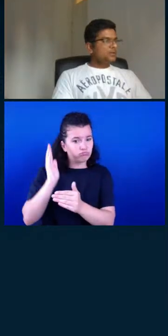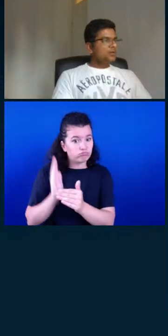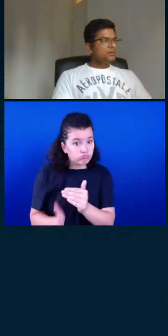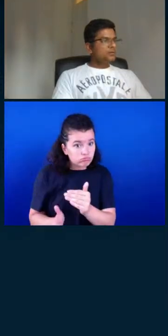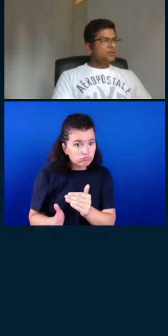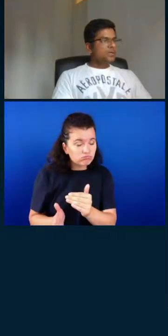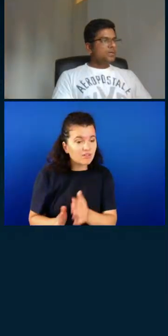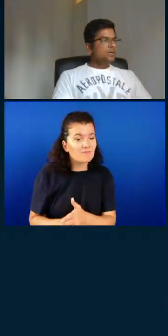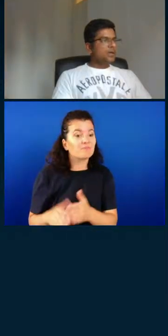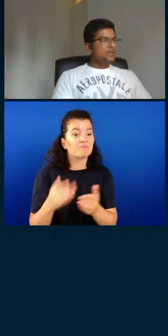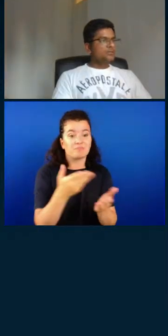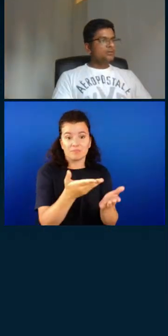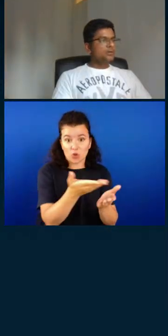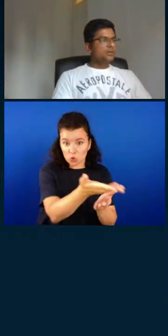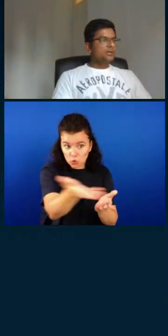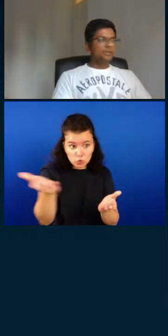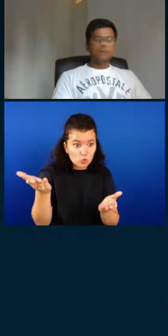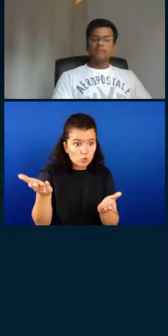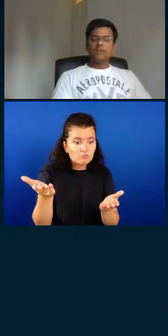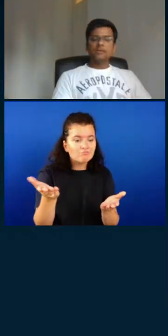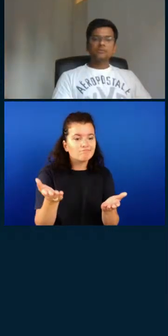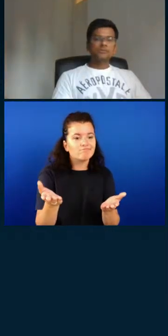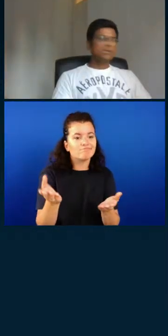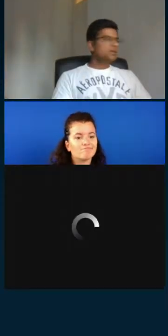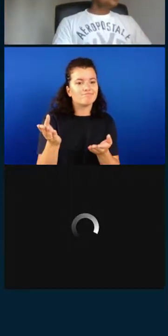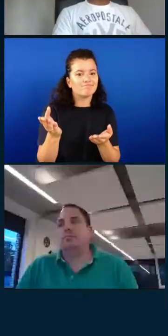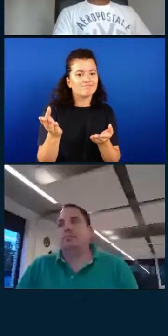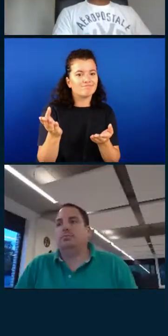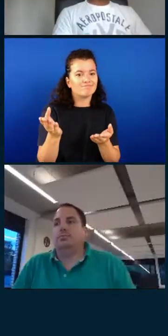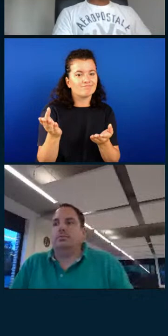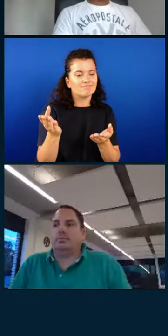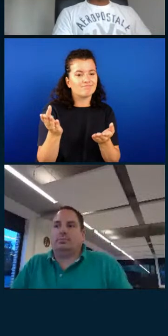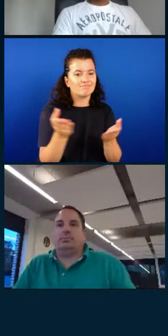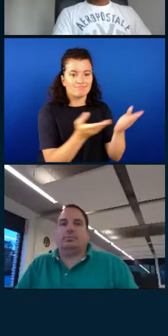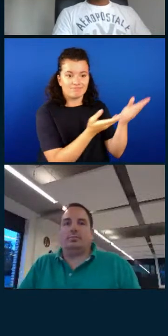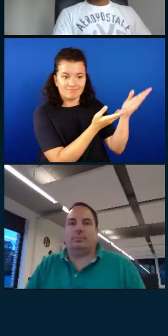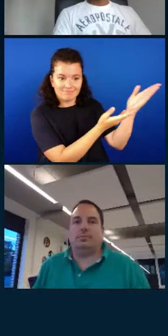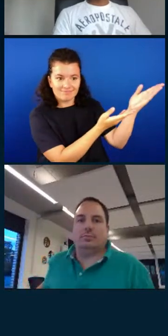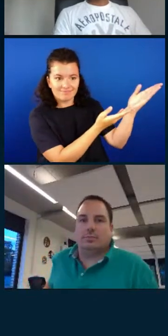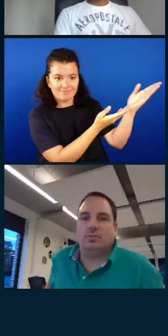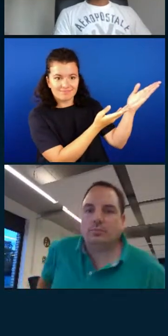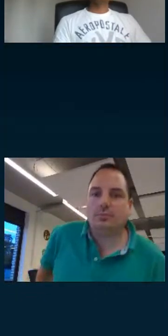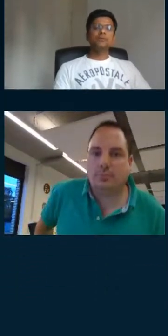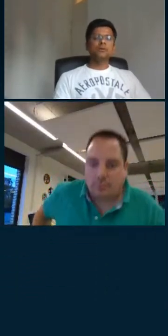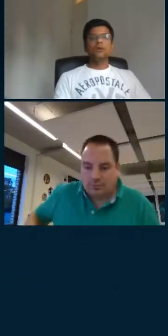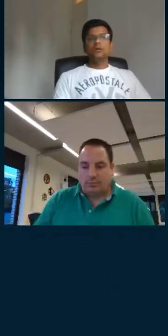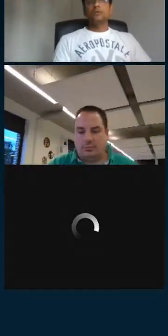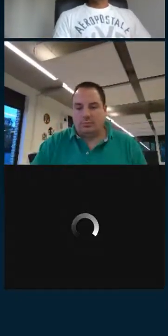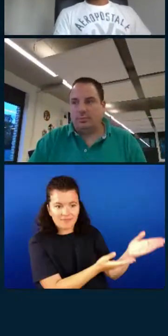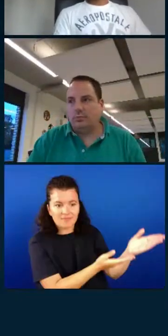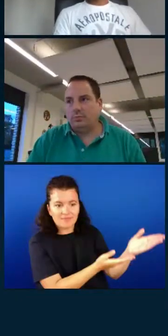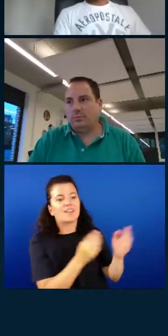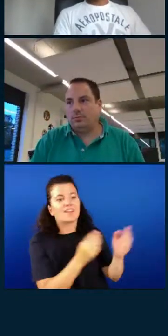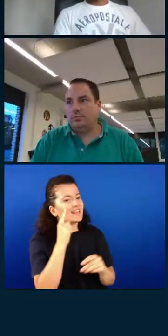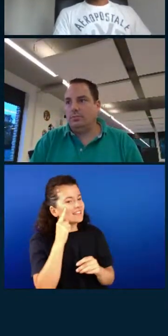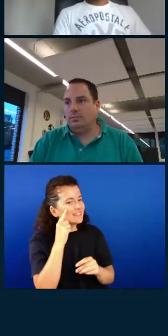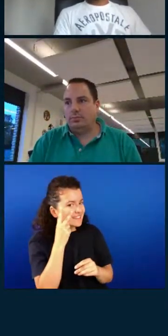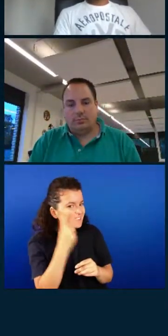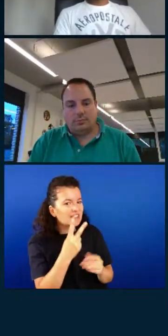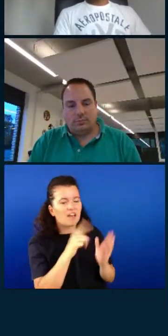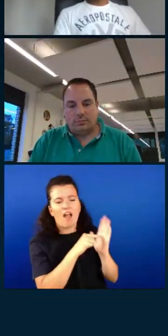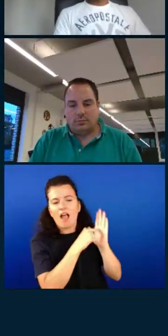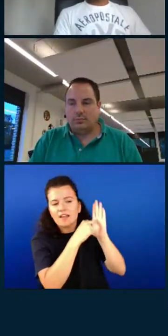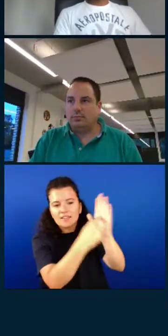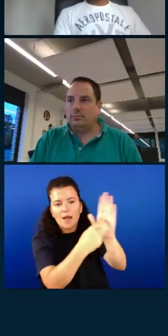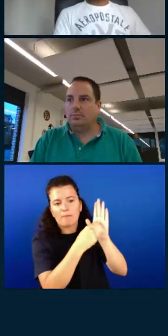You can go to Azure Pipelines. There is a GitHub link where you can see sample or the open source